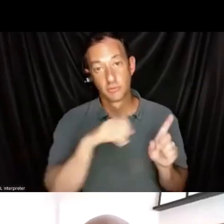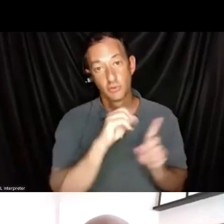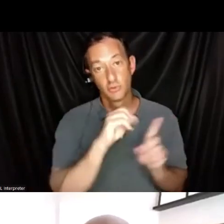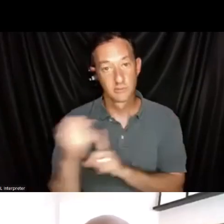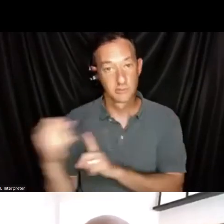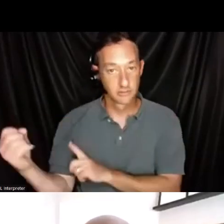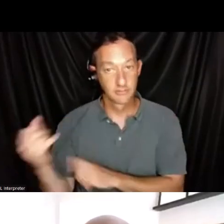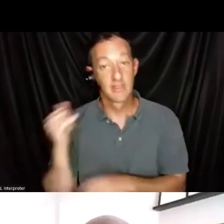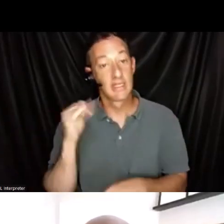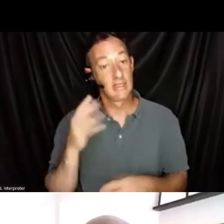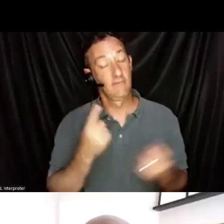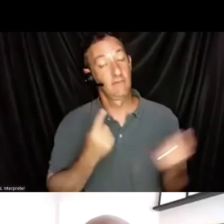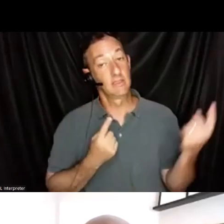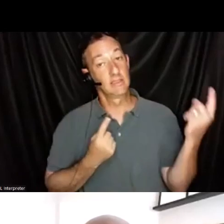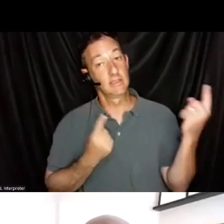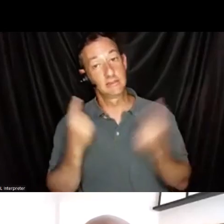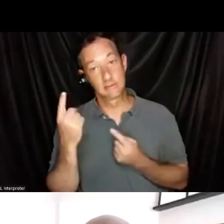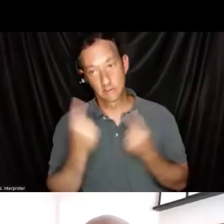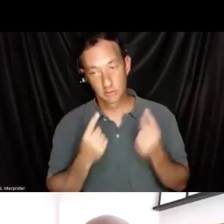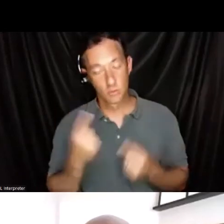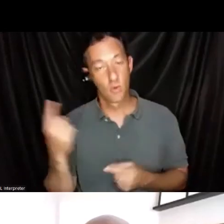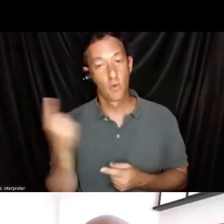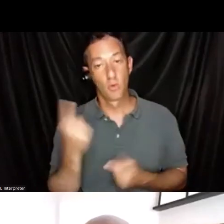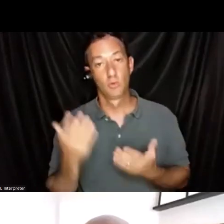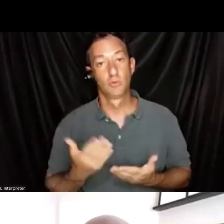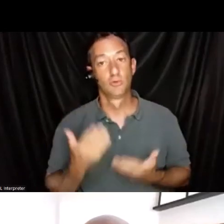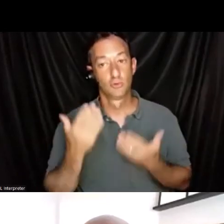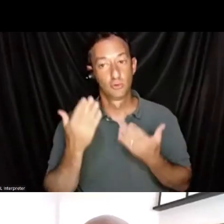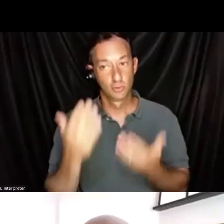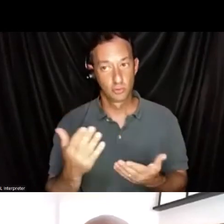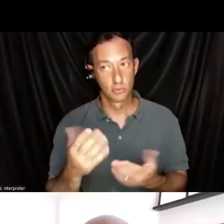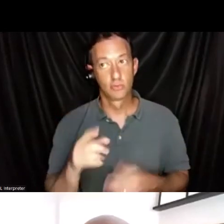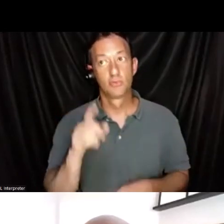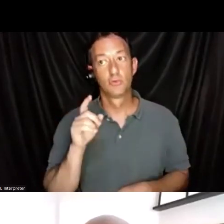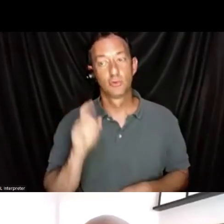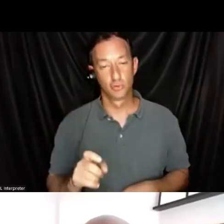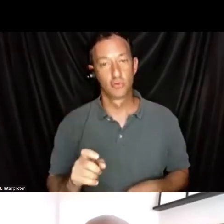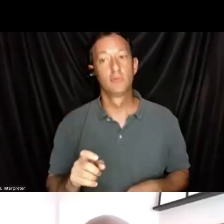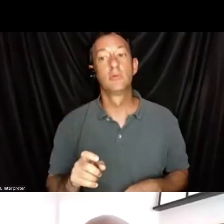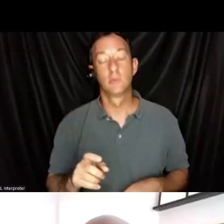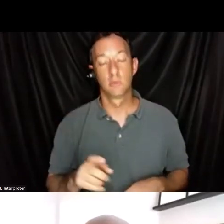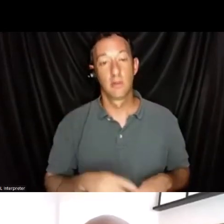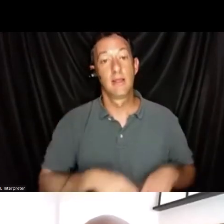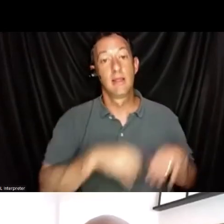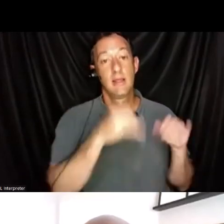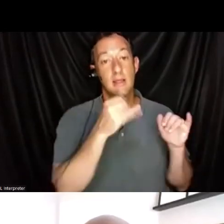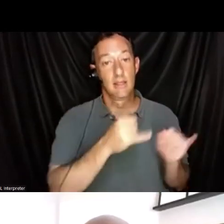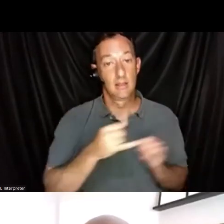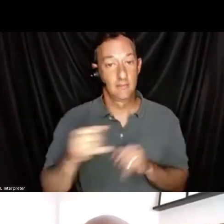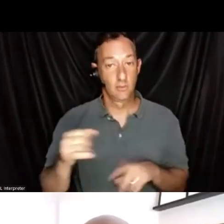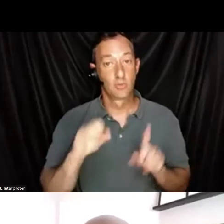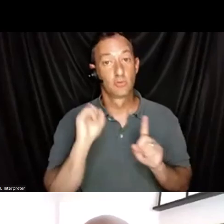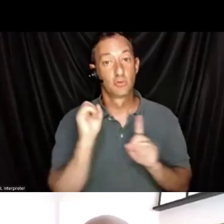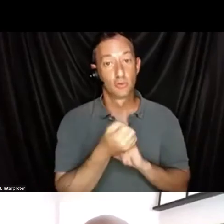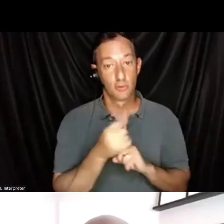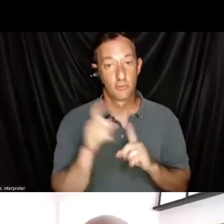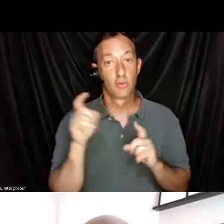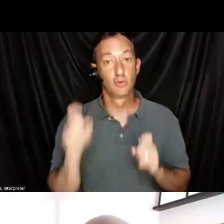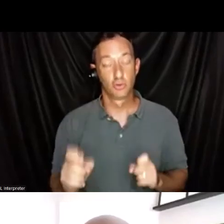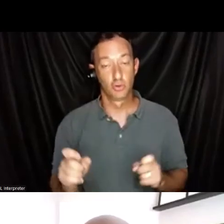to be considered, we always suggest that they should be paired, those individual circumstances should be paired